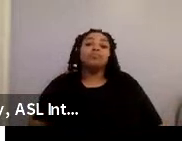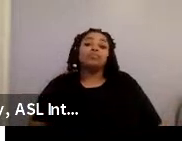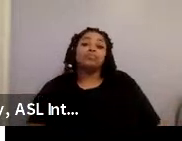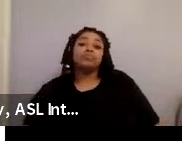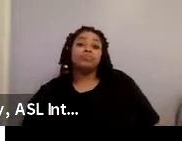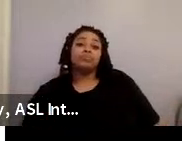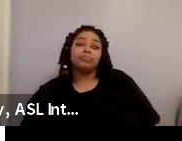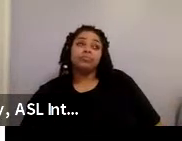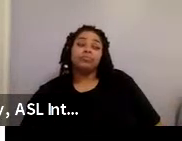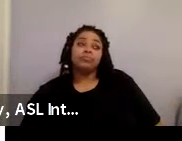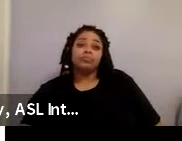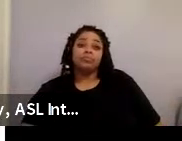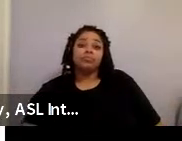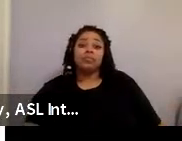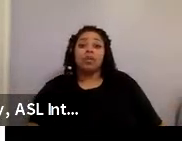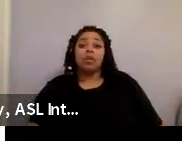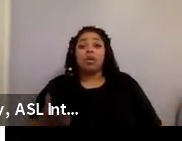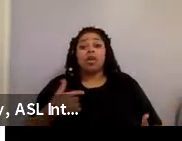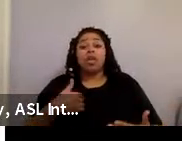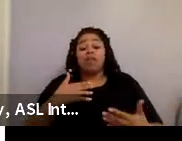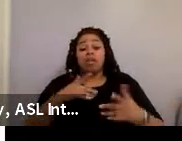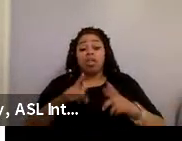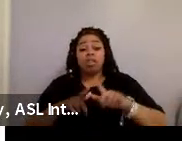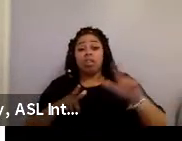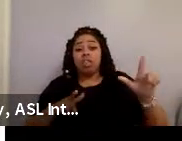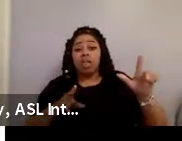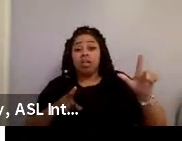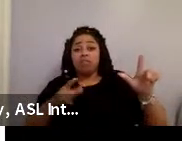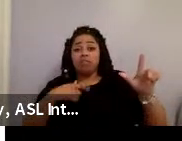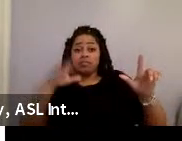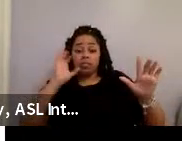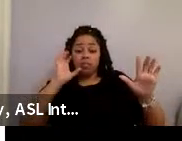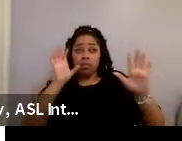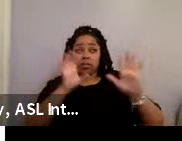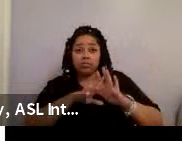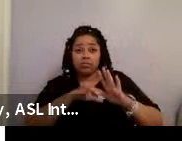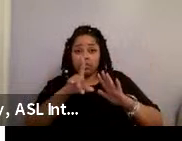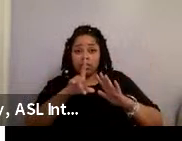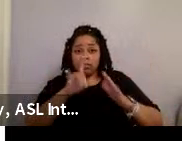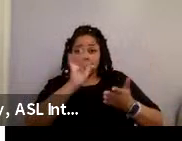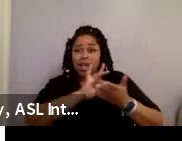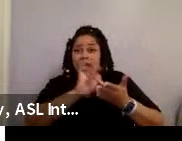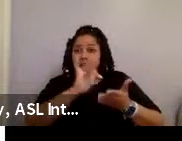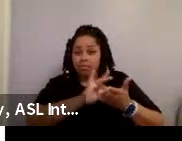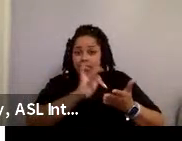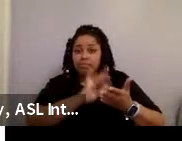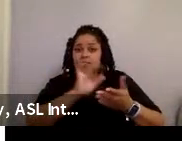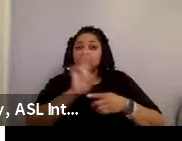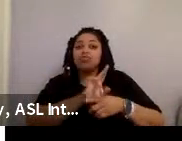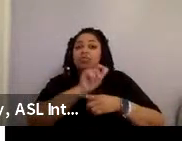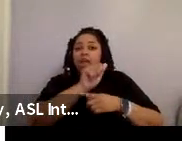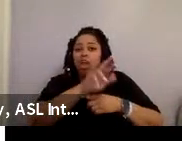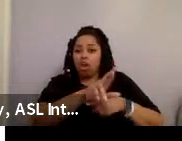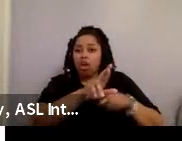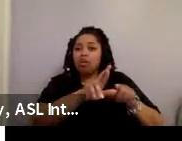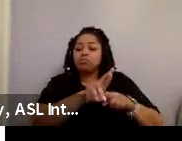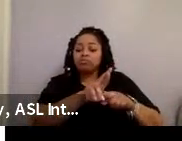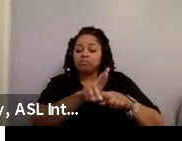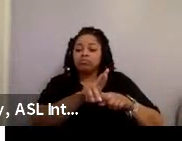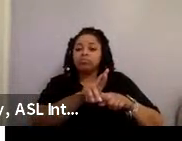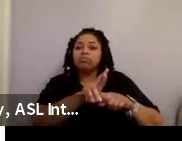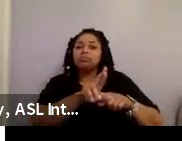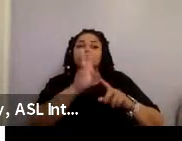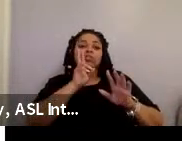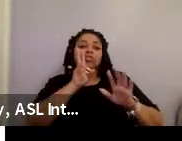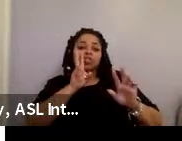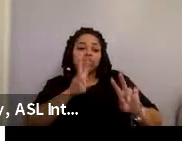What we have on the left side of this slide is a photo of a tablet using AR to